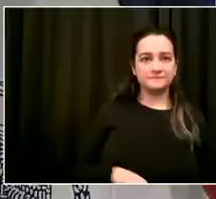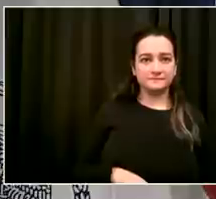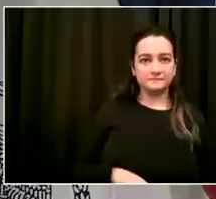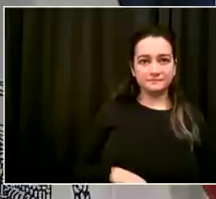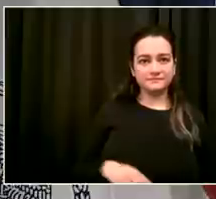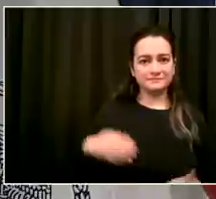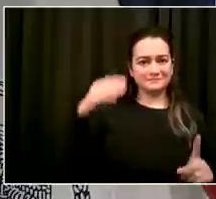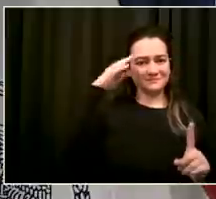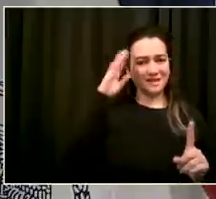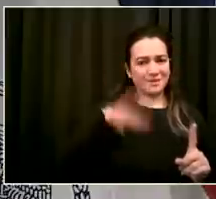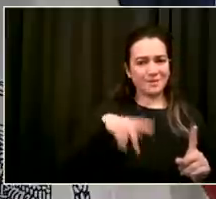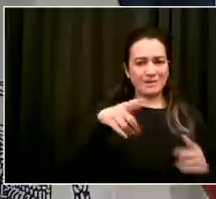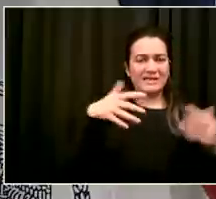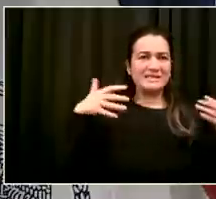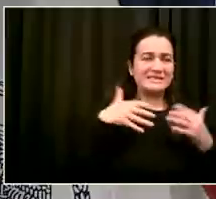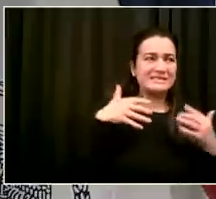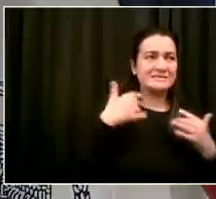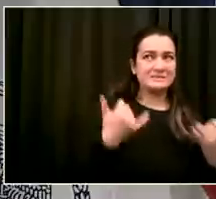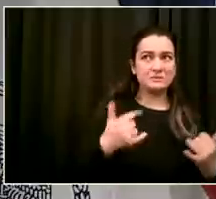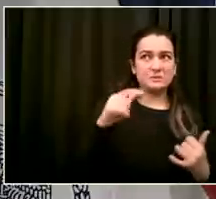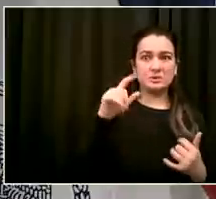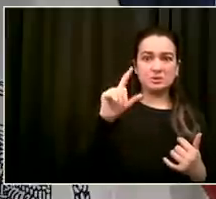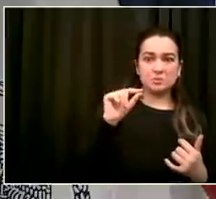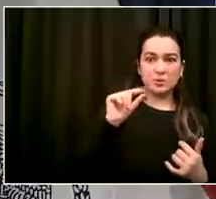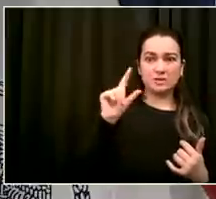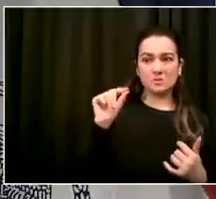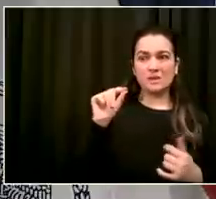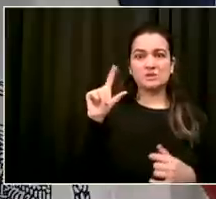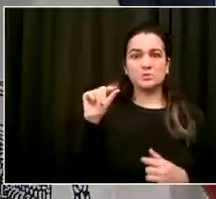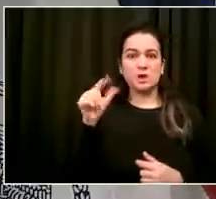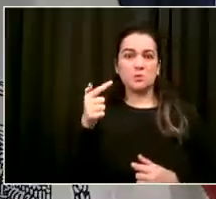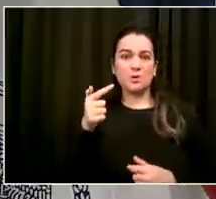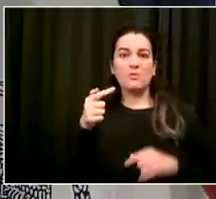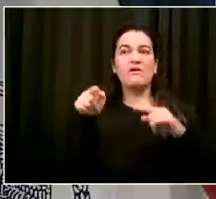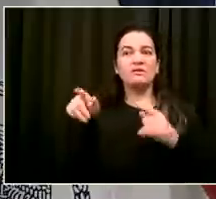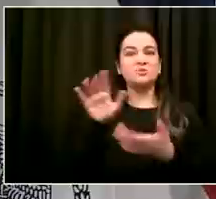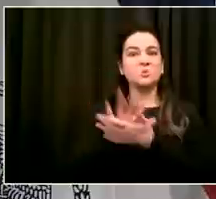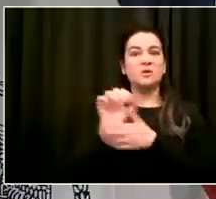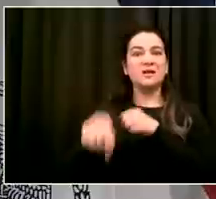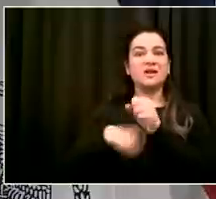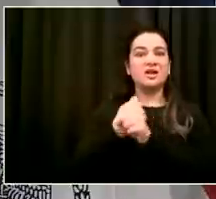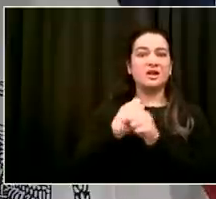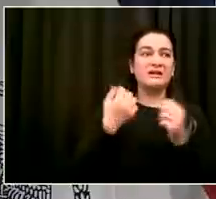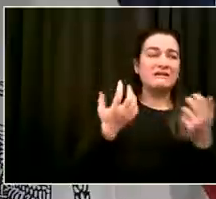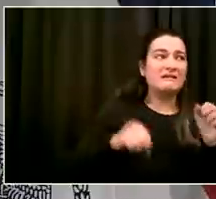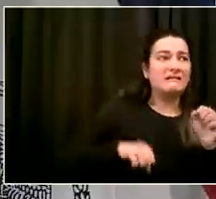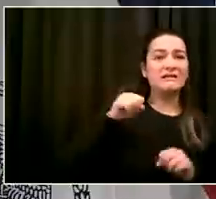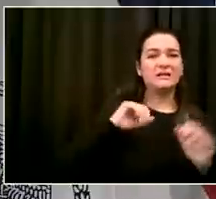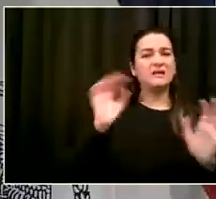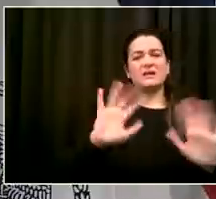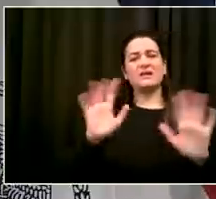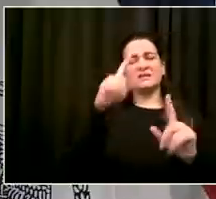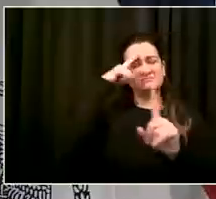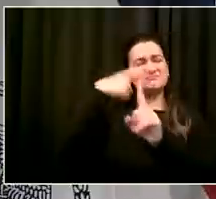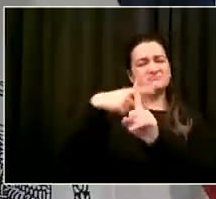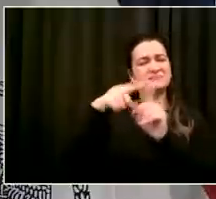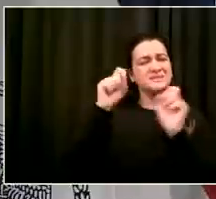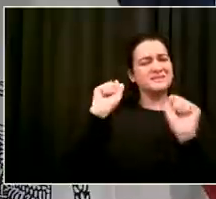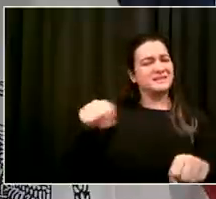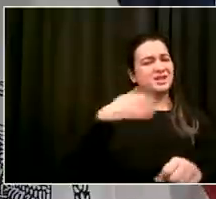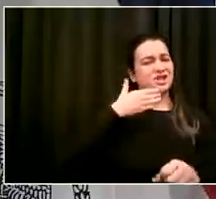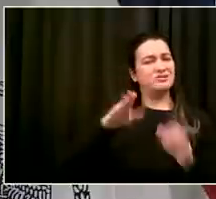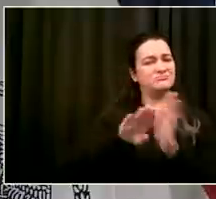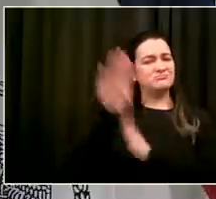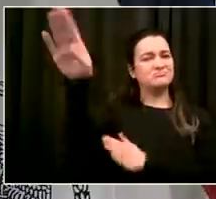vaccinated. Those are the two big X factors here that will help us determine how quickly we can go. And we'll conclude on this